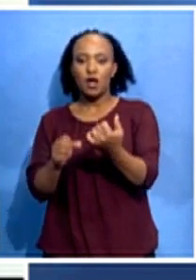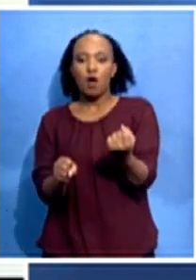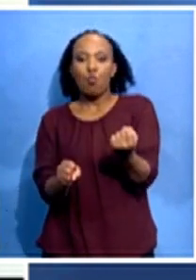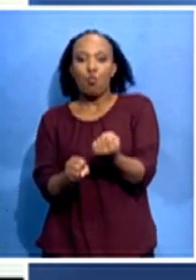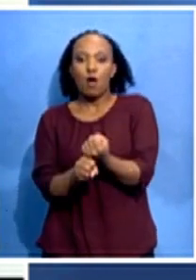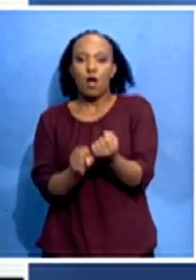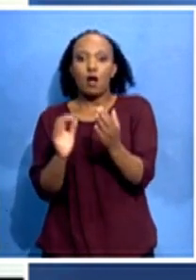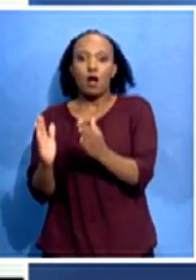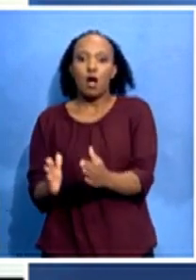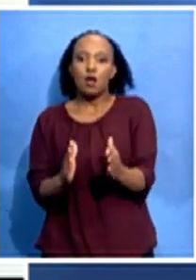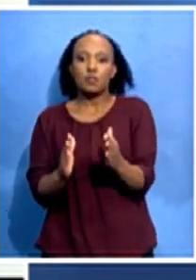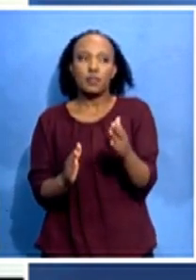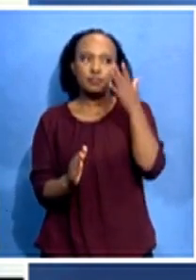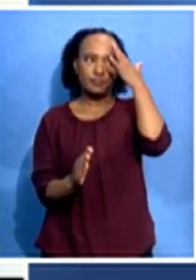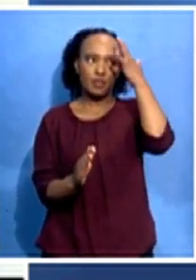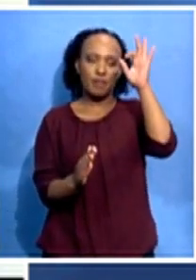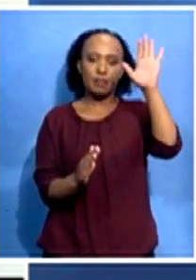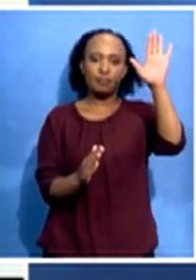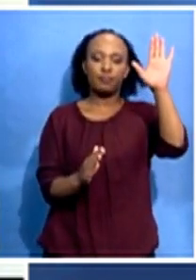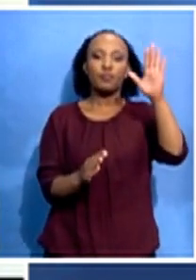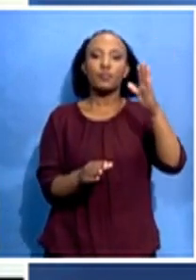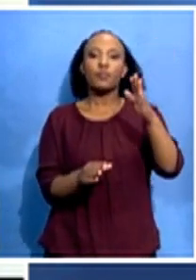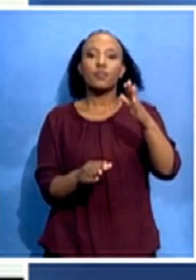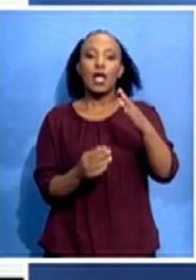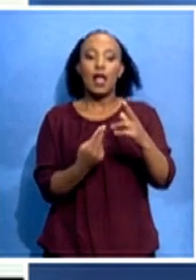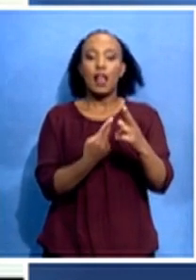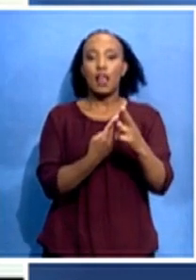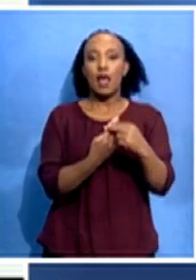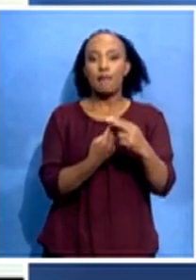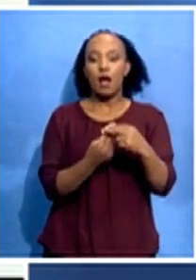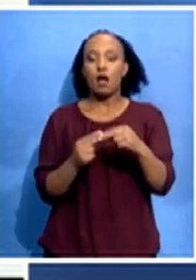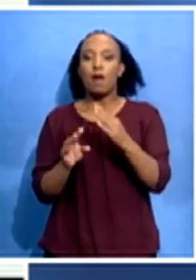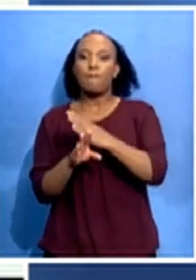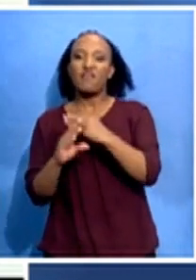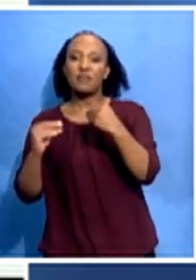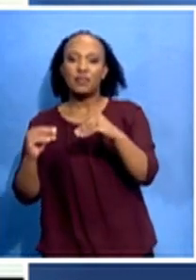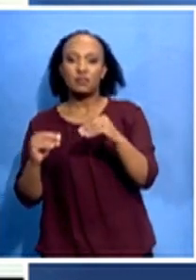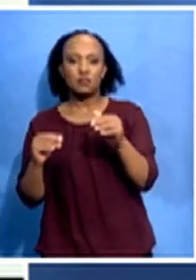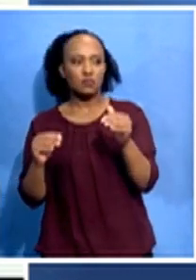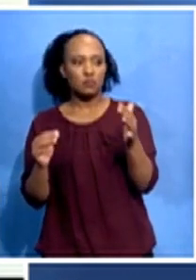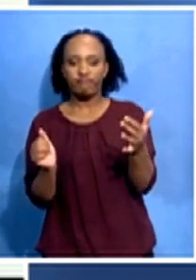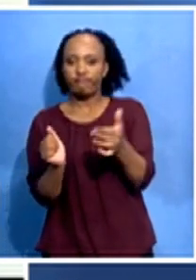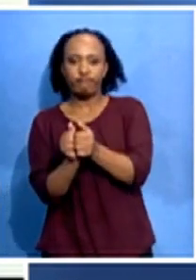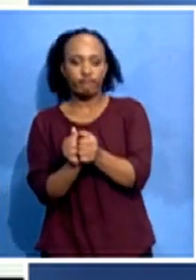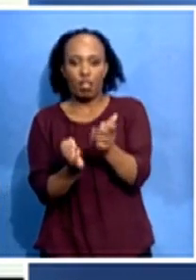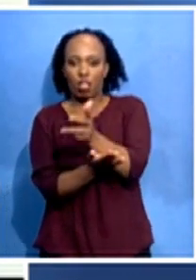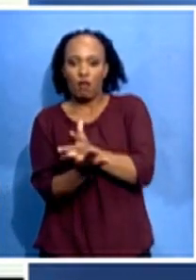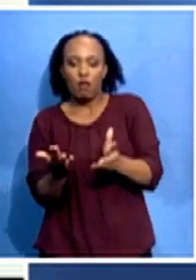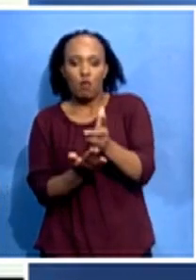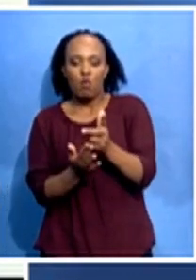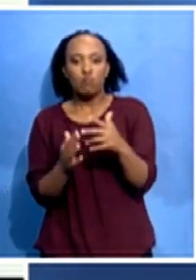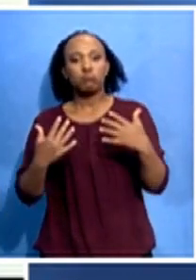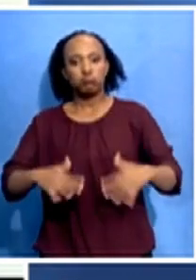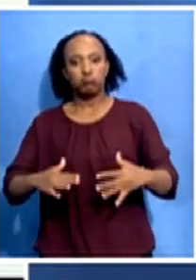is unprecedented. It's brilliant. We've achieved some unbelievable things together as collective parties. The whole payout in respect